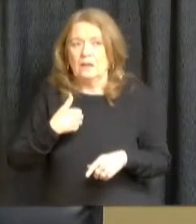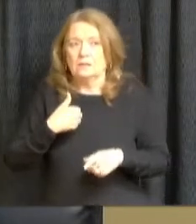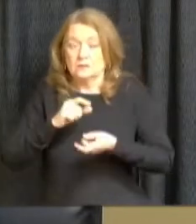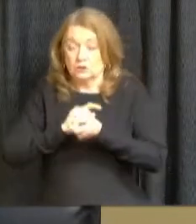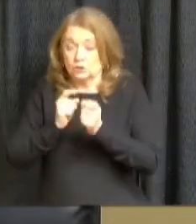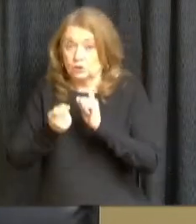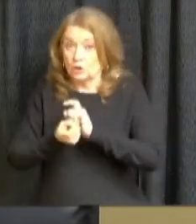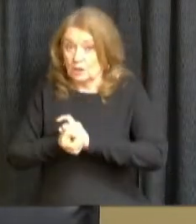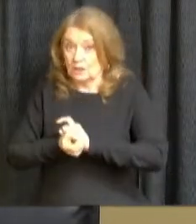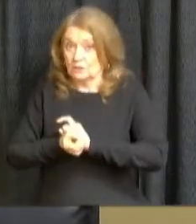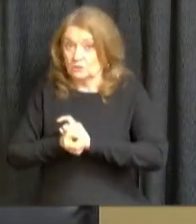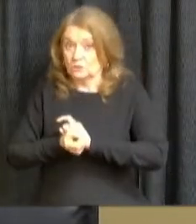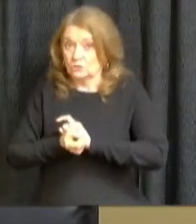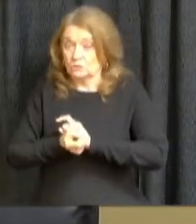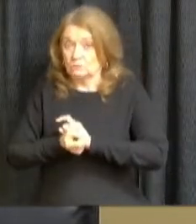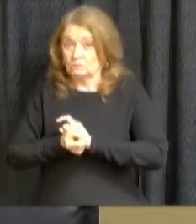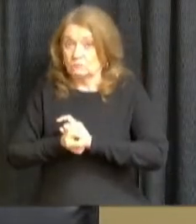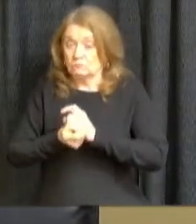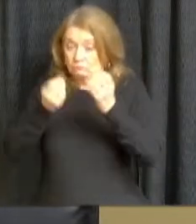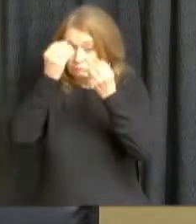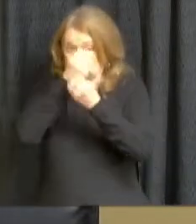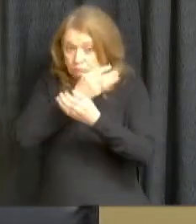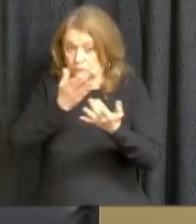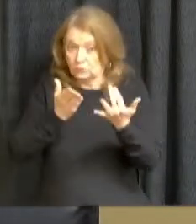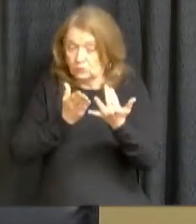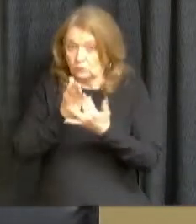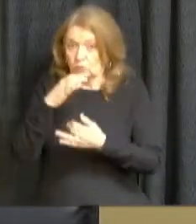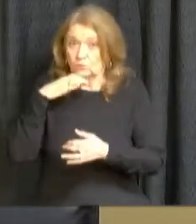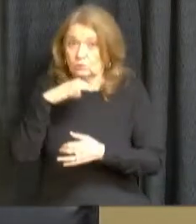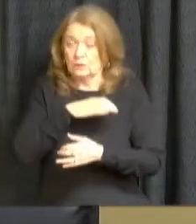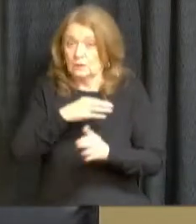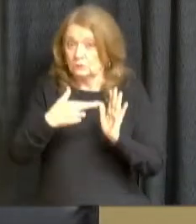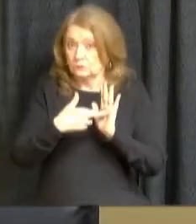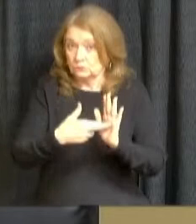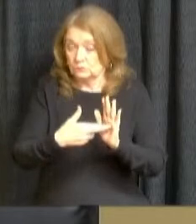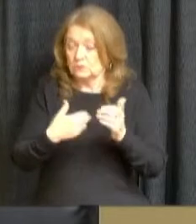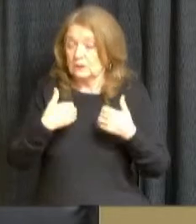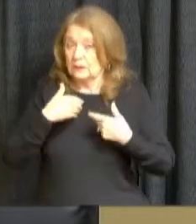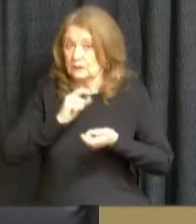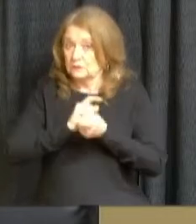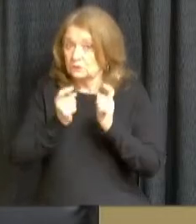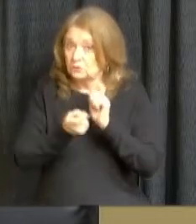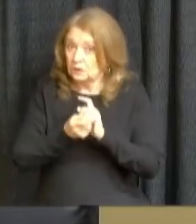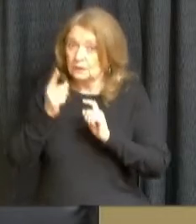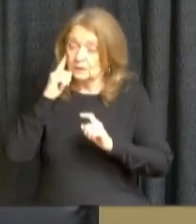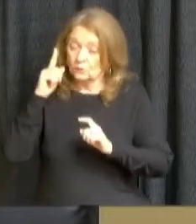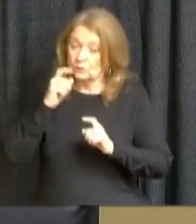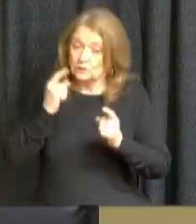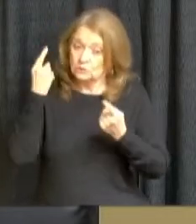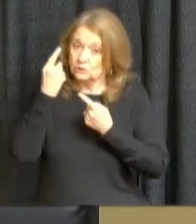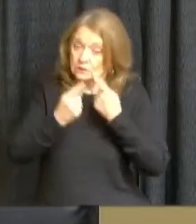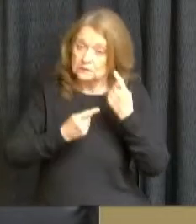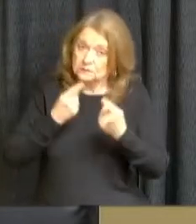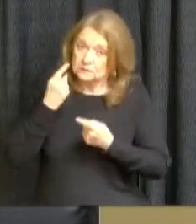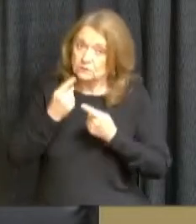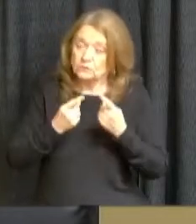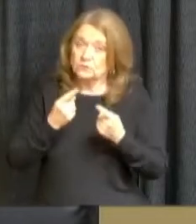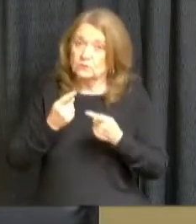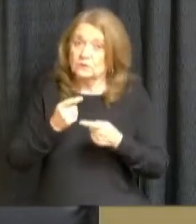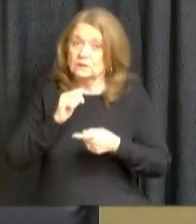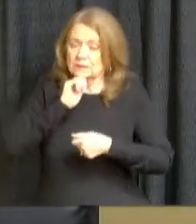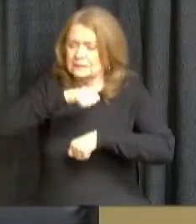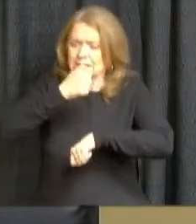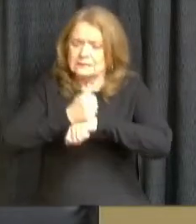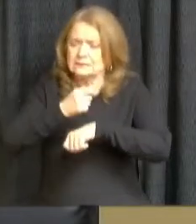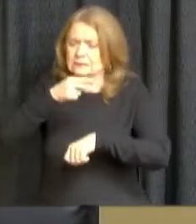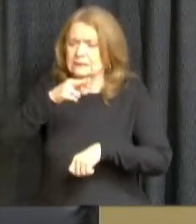here. He has made it known through the council person that he has a change, and I think we need to consider this. It doesn't set a